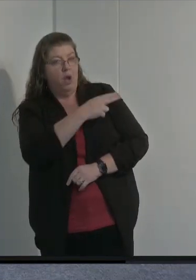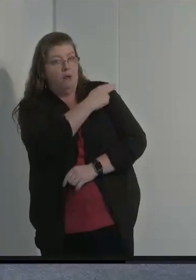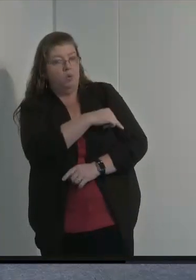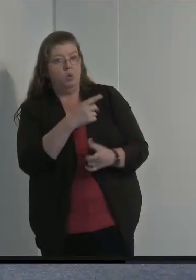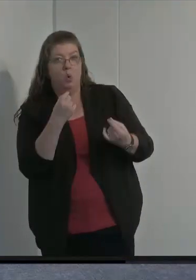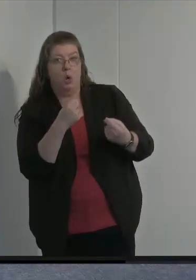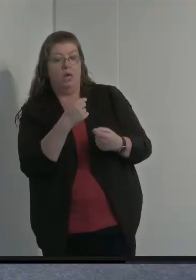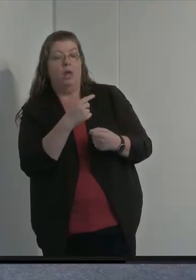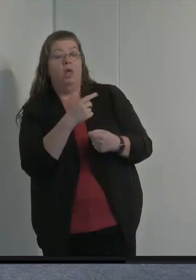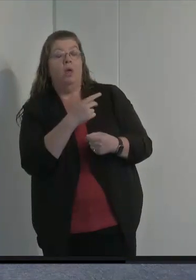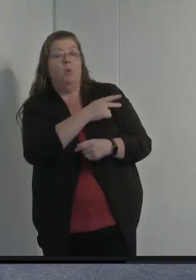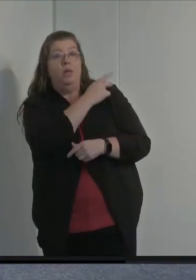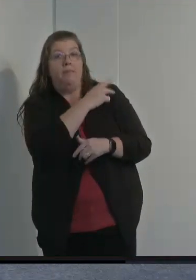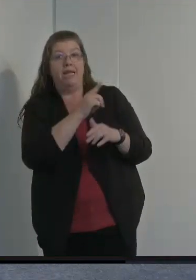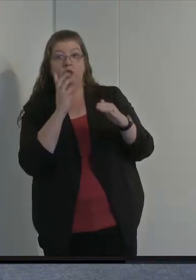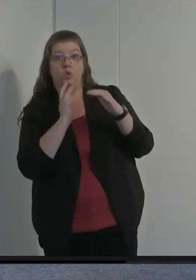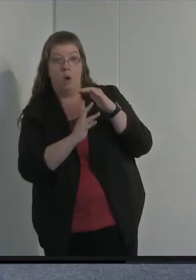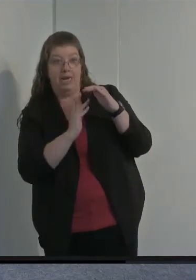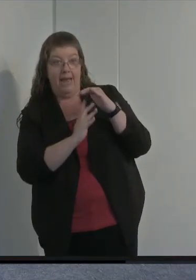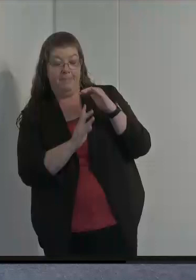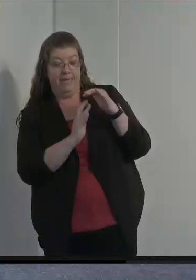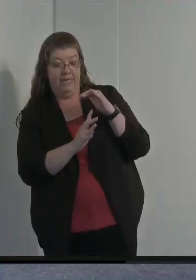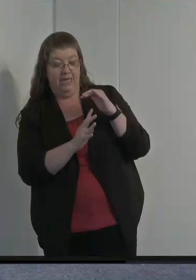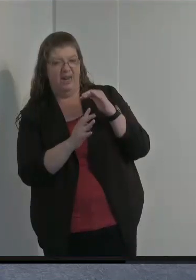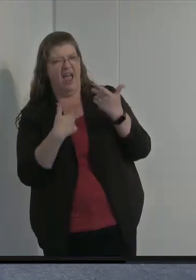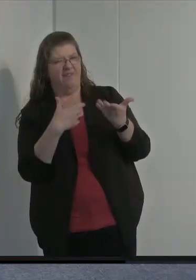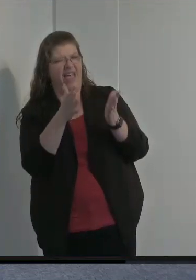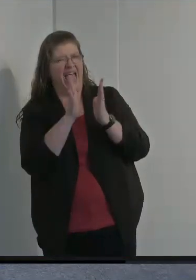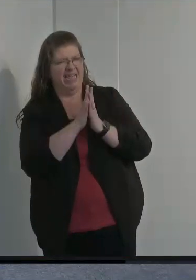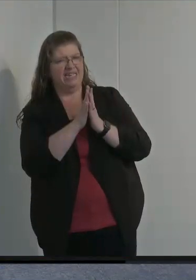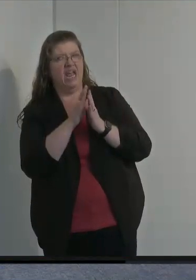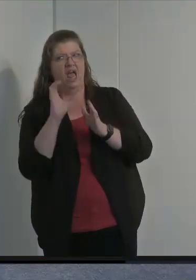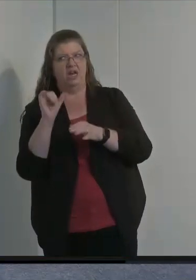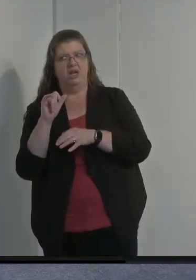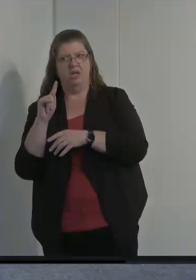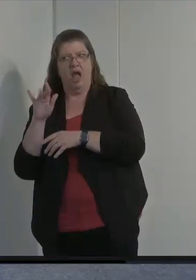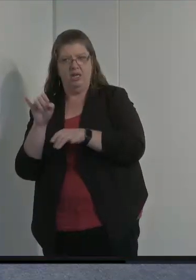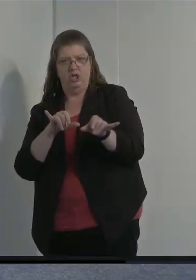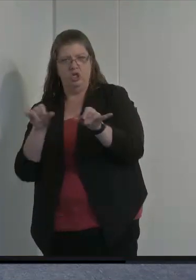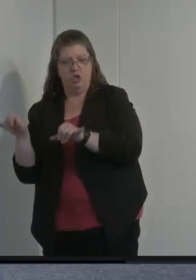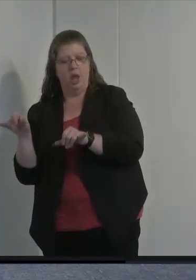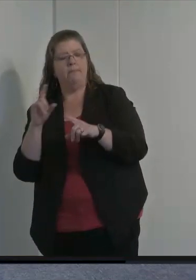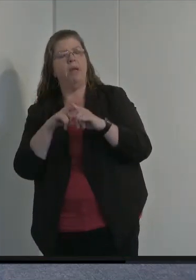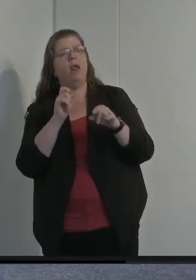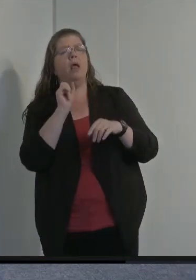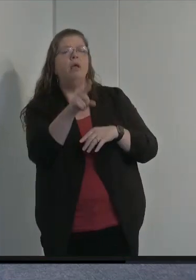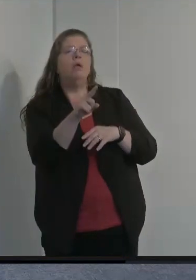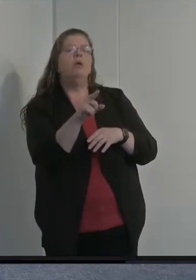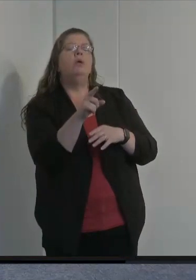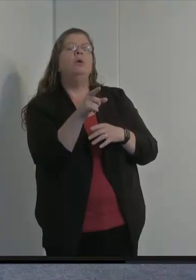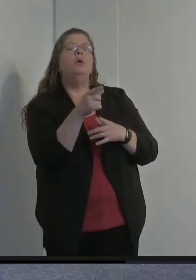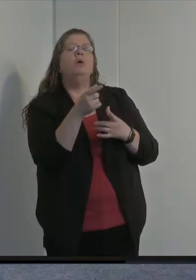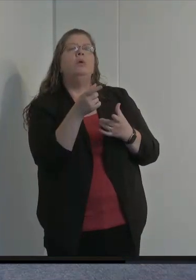that are coming in? I've asked this question of Cottage Hospital, but what kind